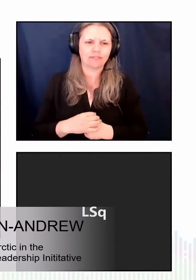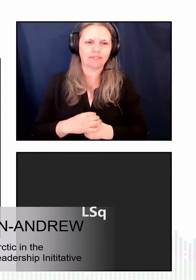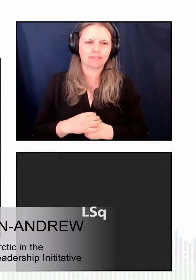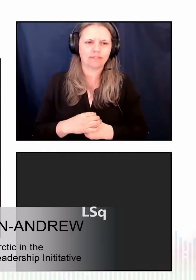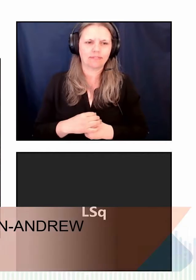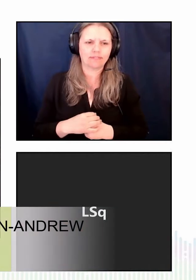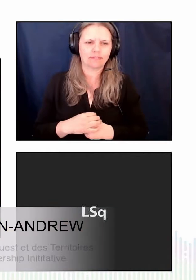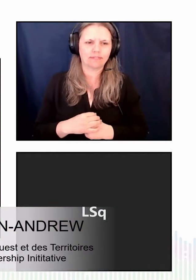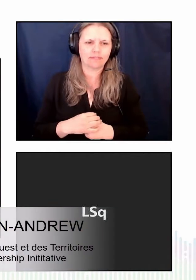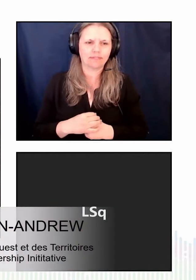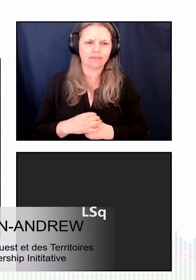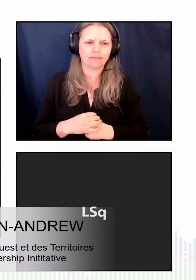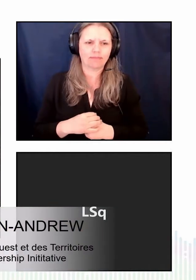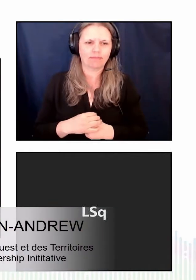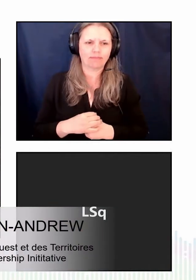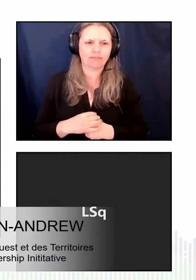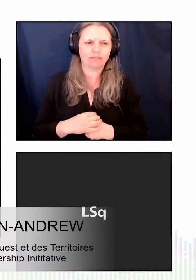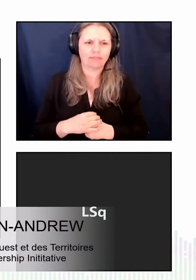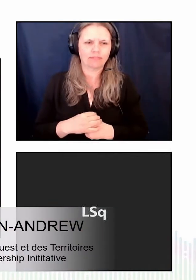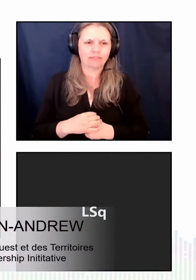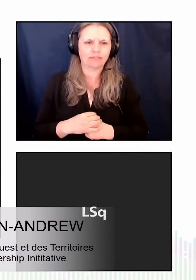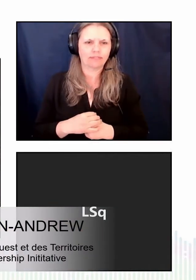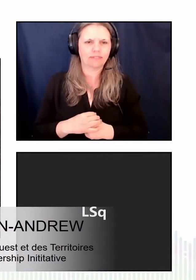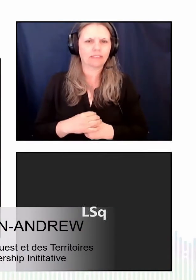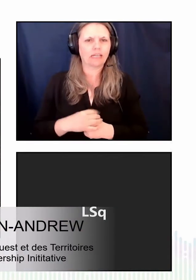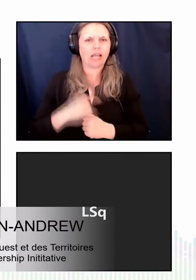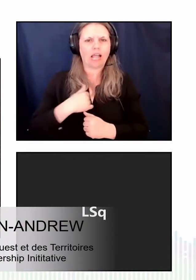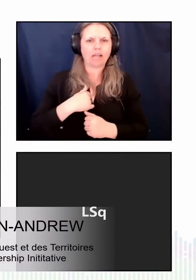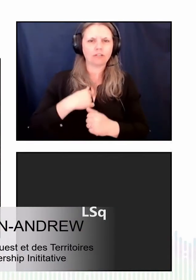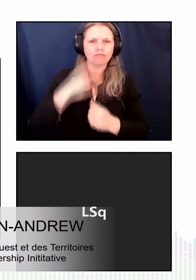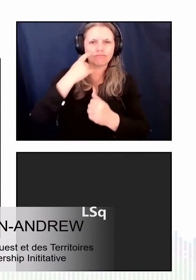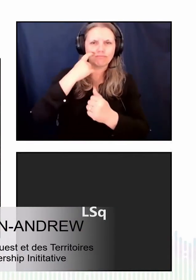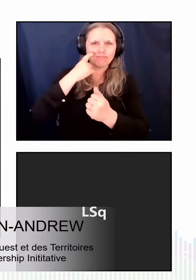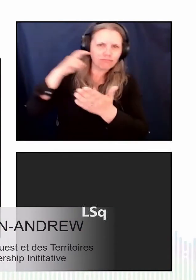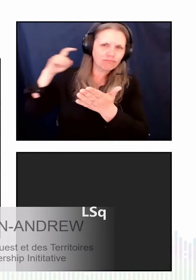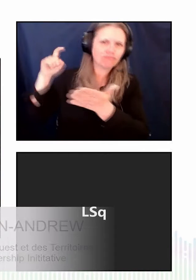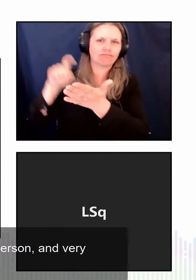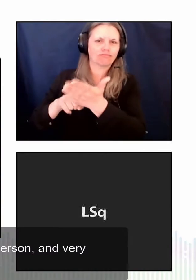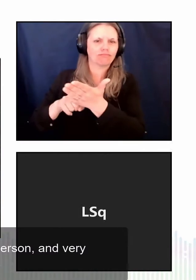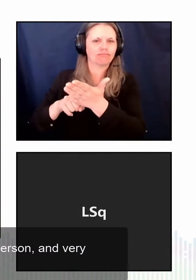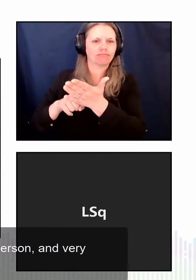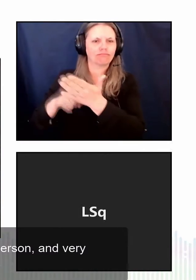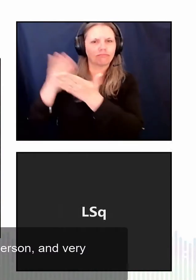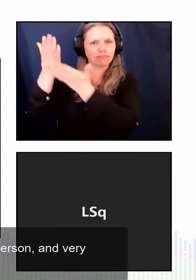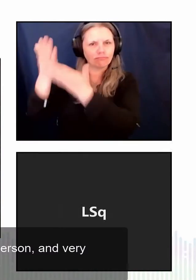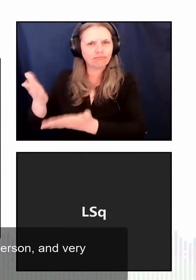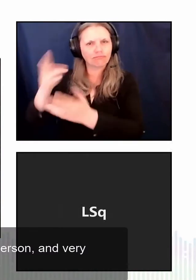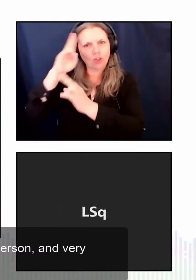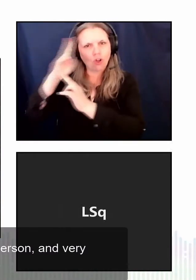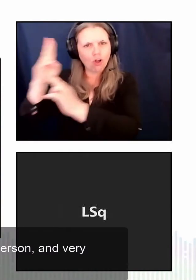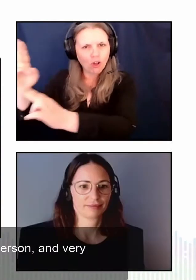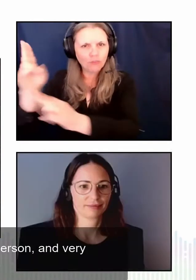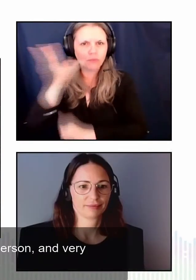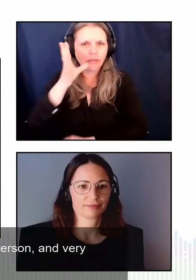involved in the opening, and I want to recognize her. She's an honorable person and